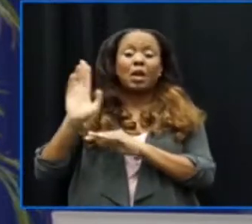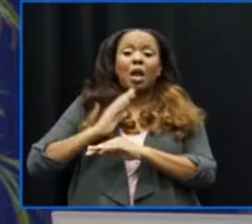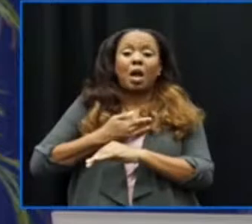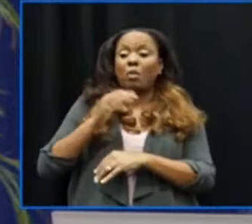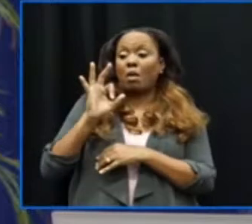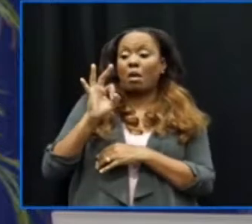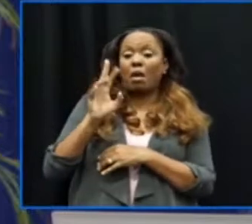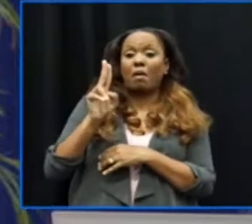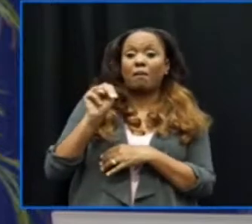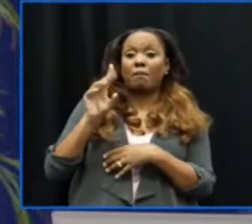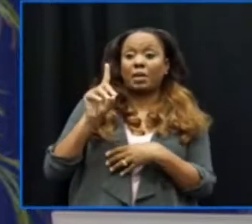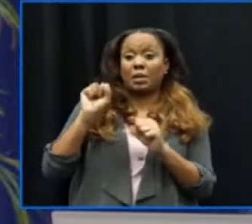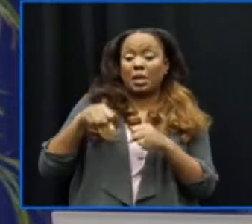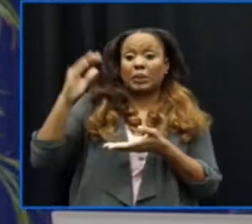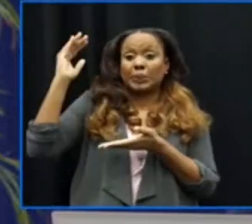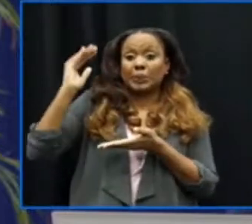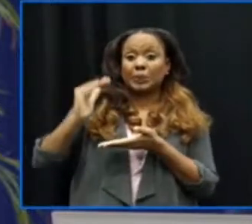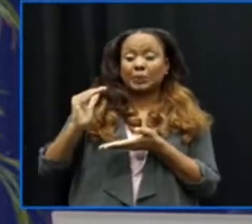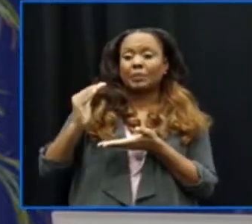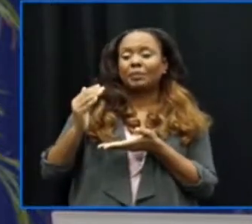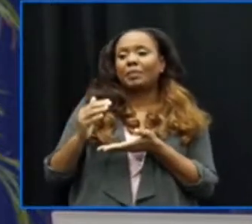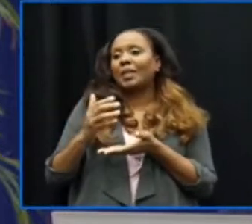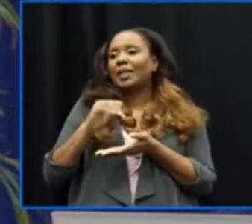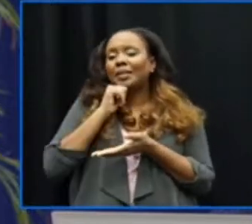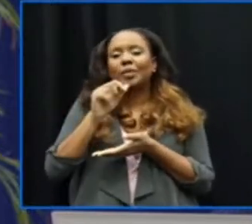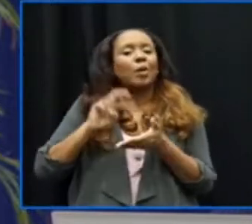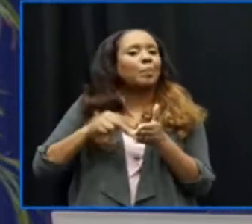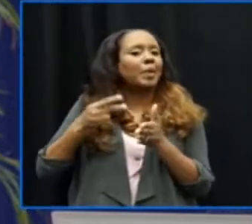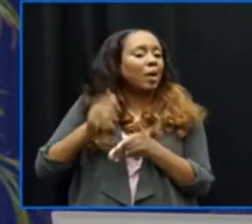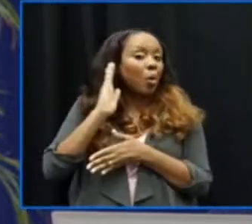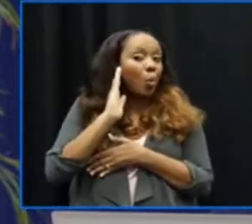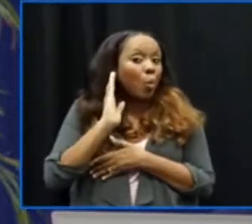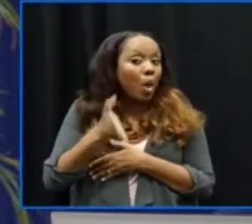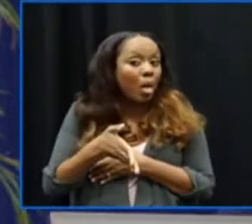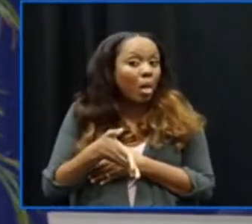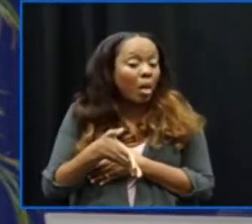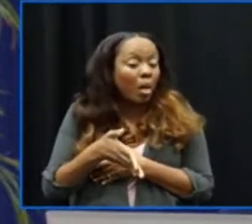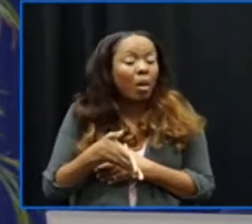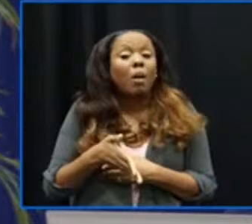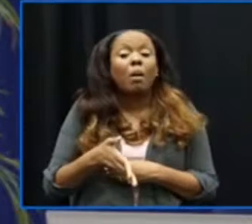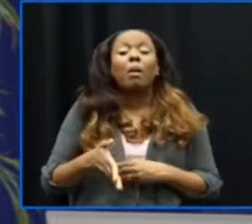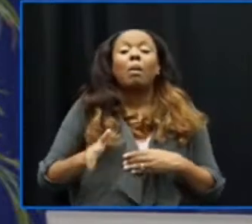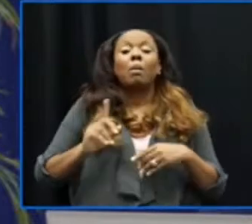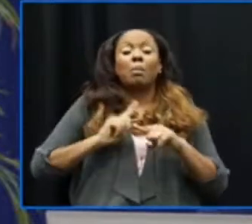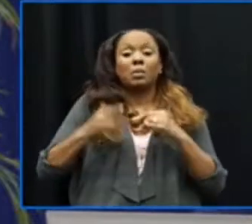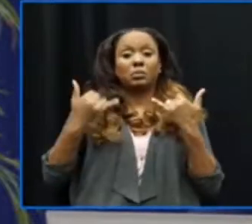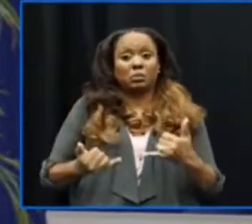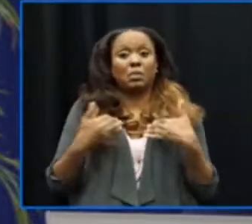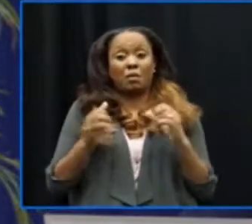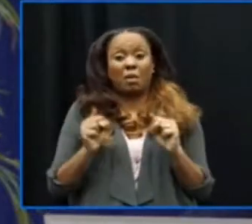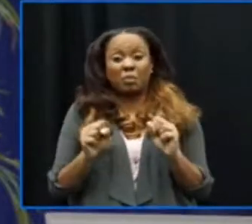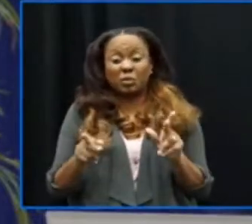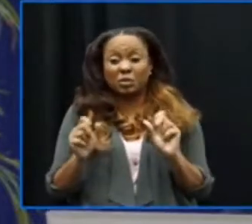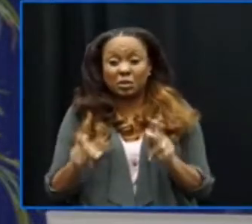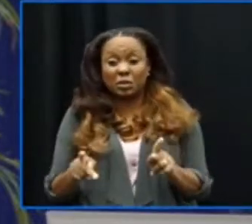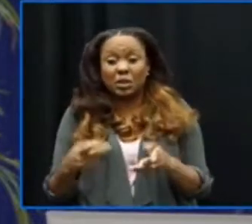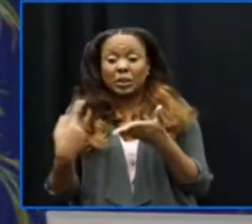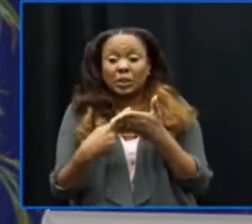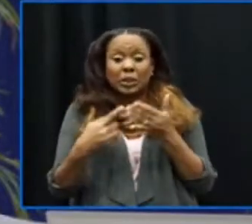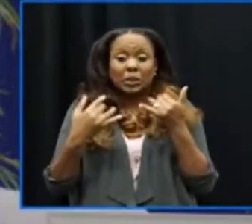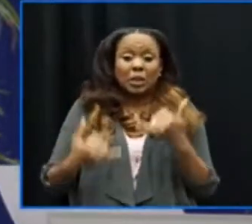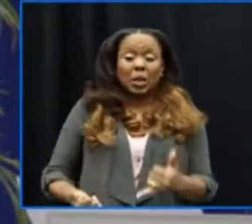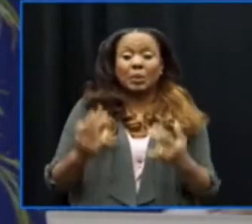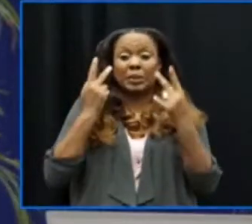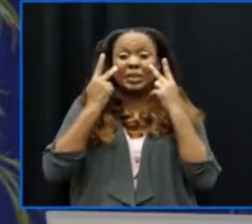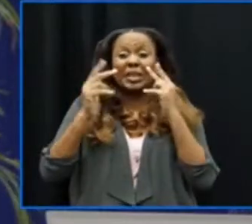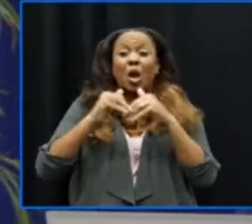nothing, we're going to be in trouble. But we have the chance here collectively, and it's why I started from the top talking about the